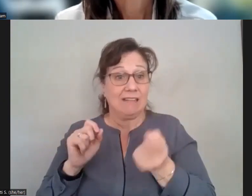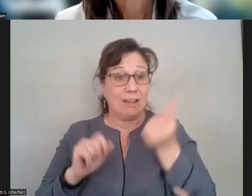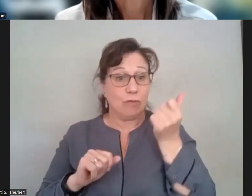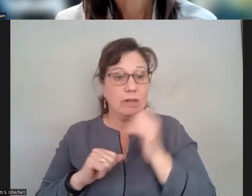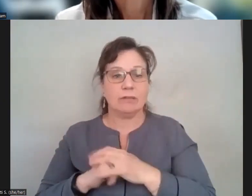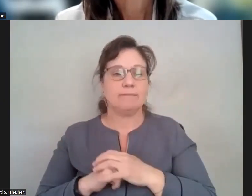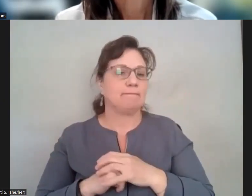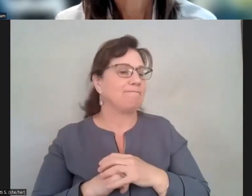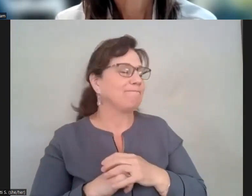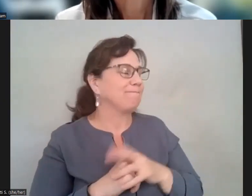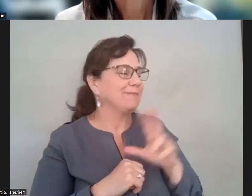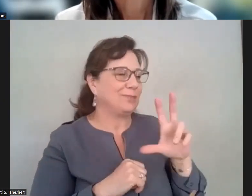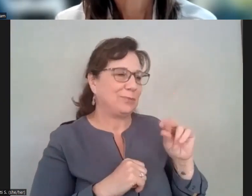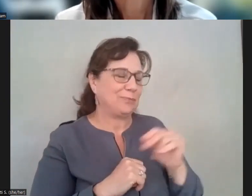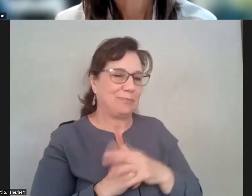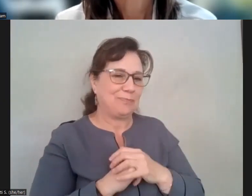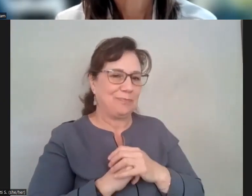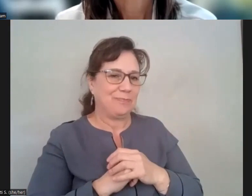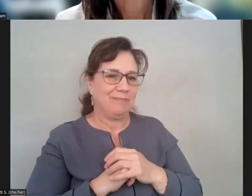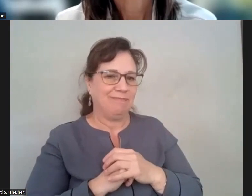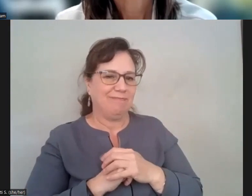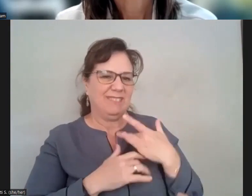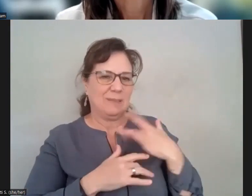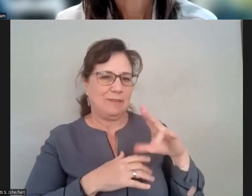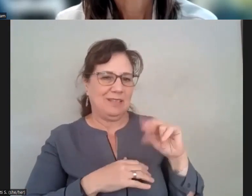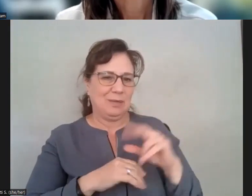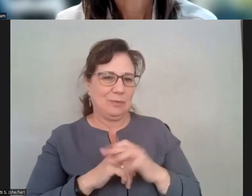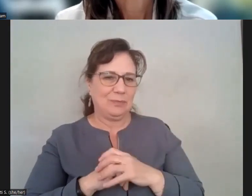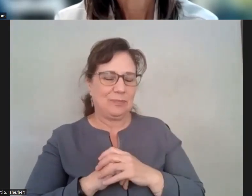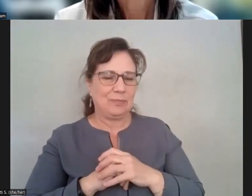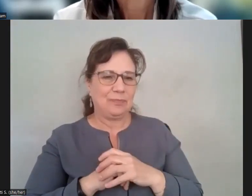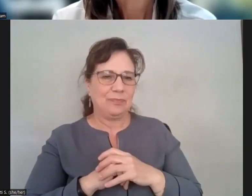no, it typically can't.